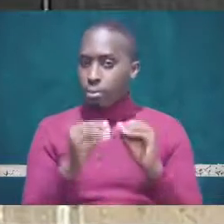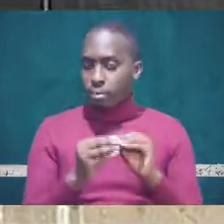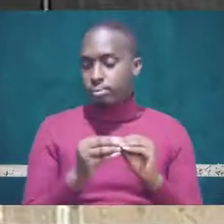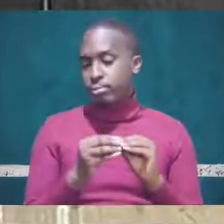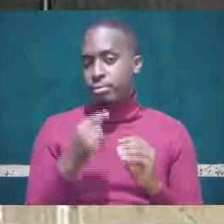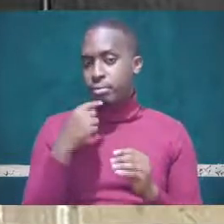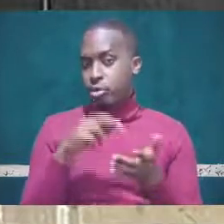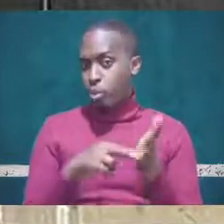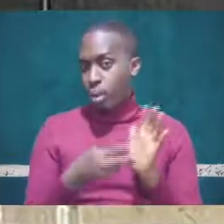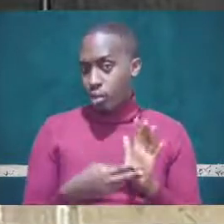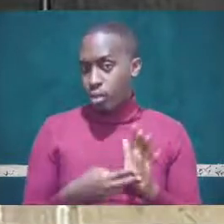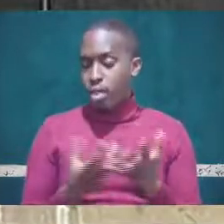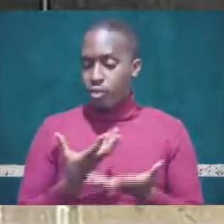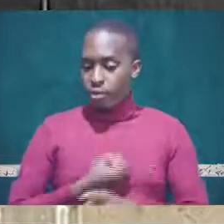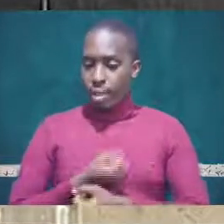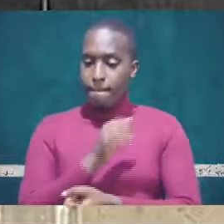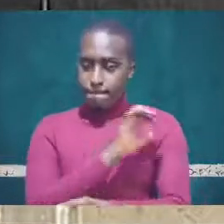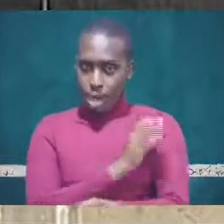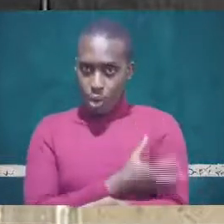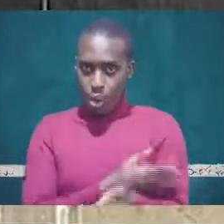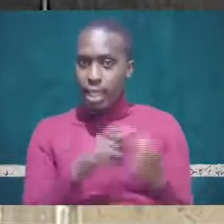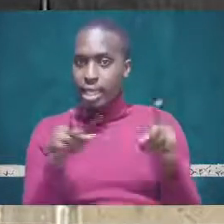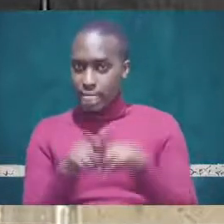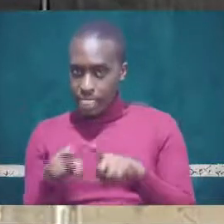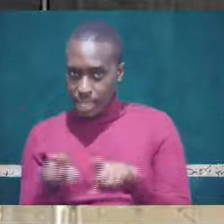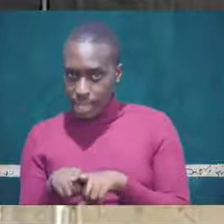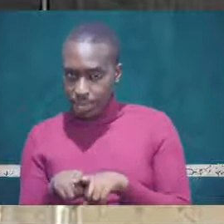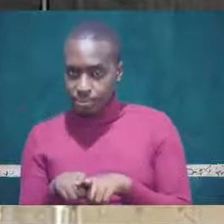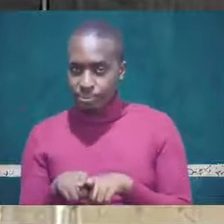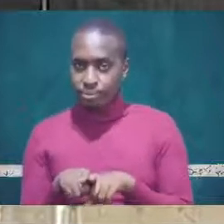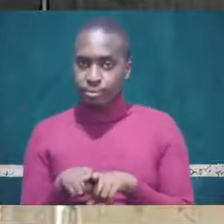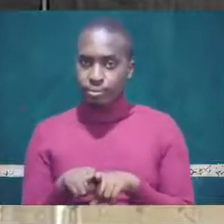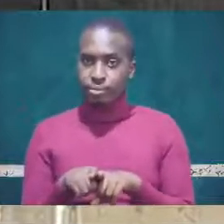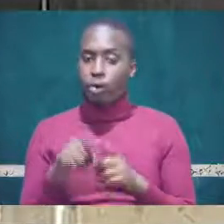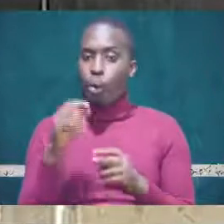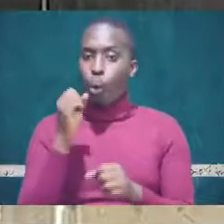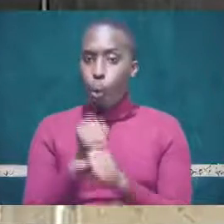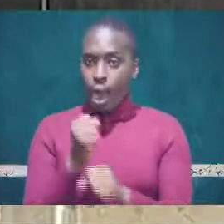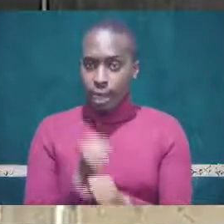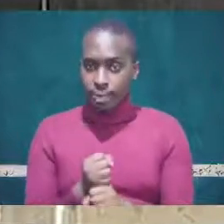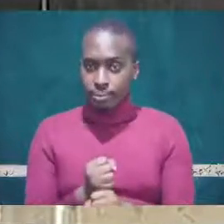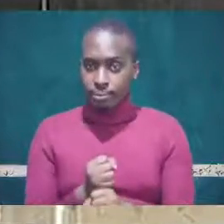means we shall have power is equal to work